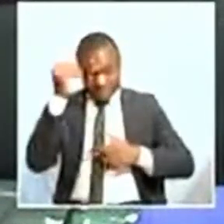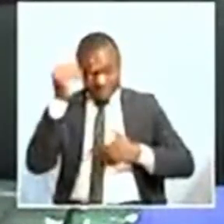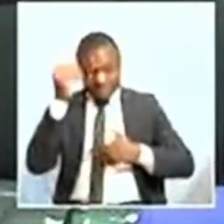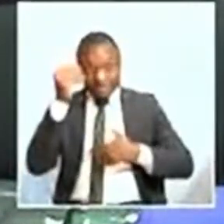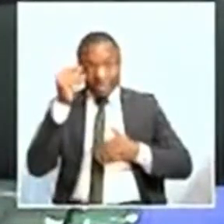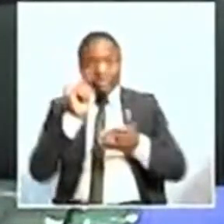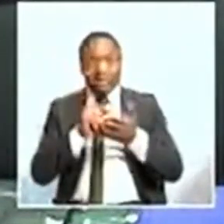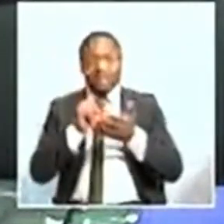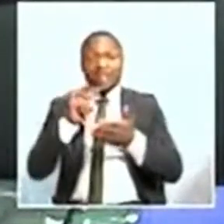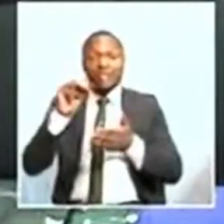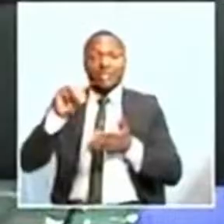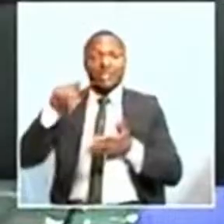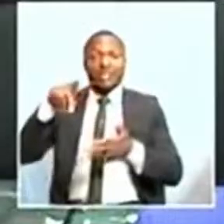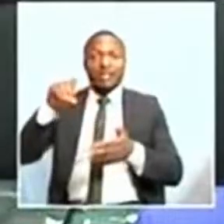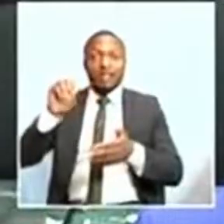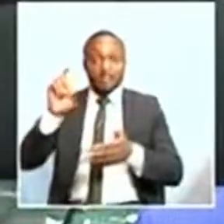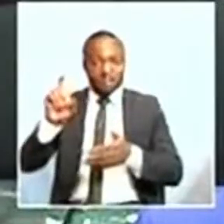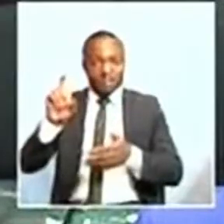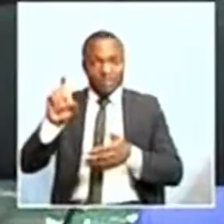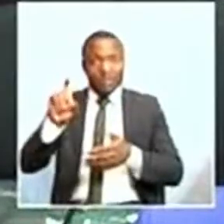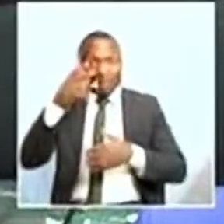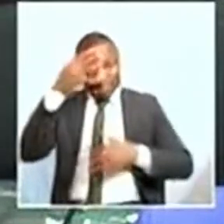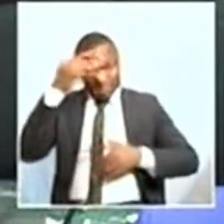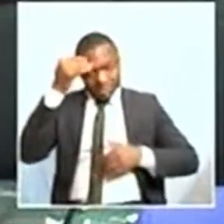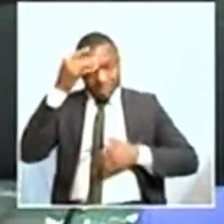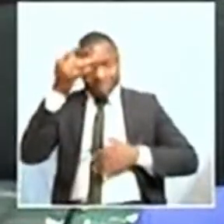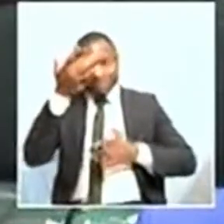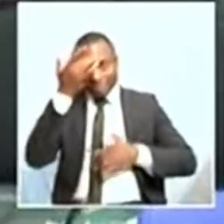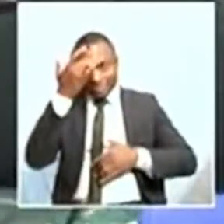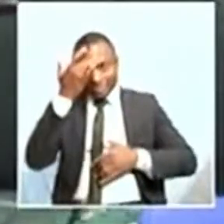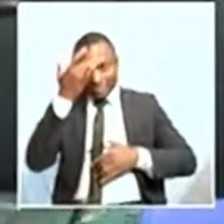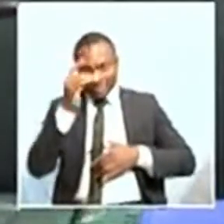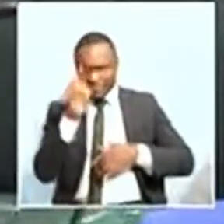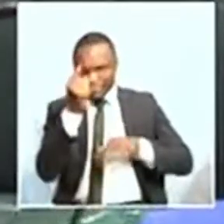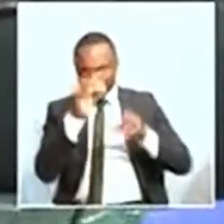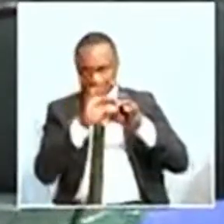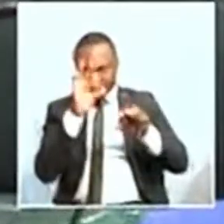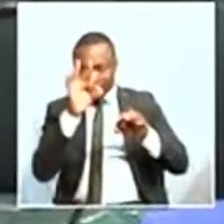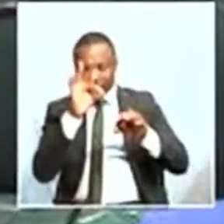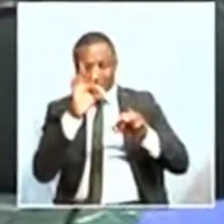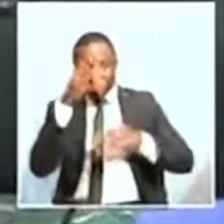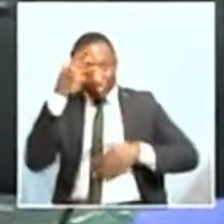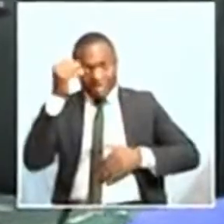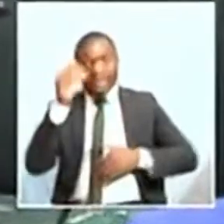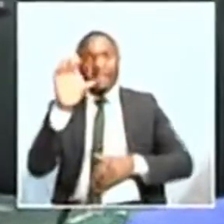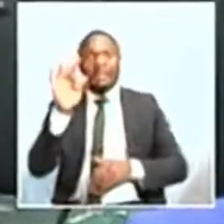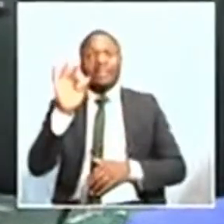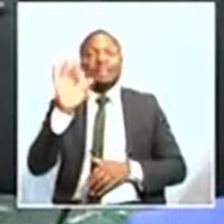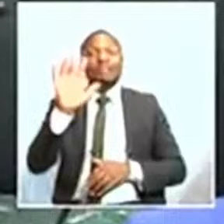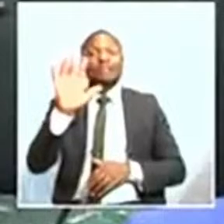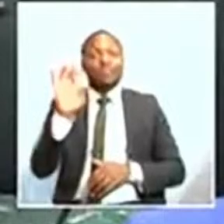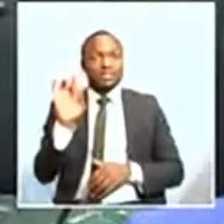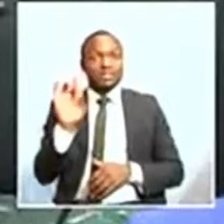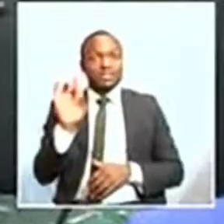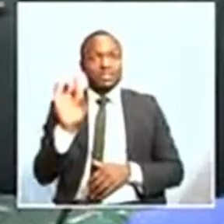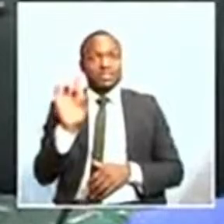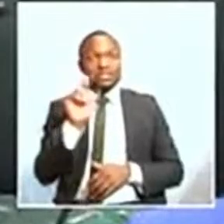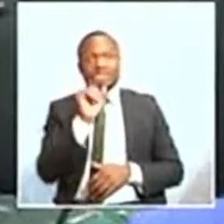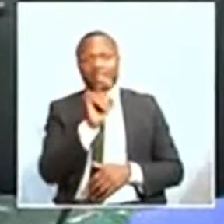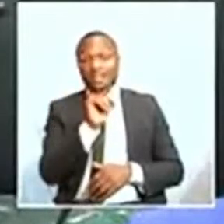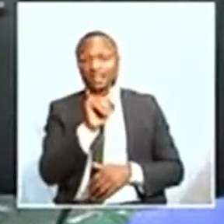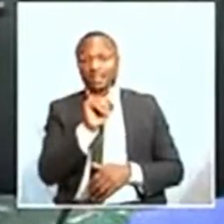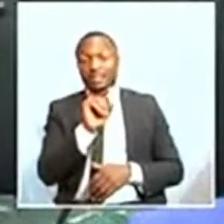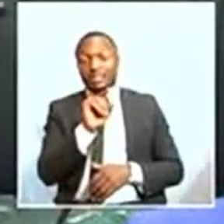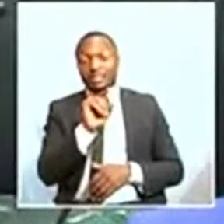mpox was first discovered, or the monkeypox virus was first discovered in monkeys in 1958, it actually originated